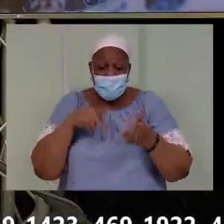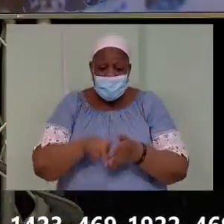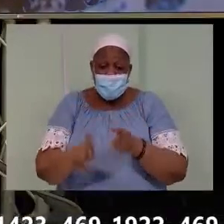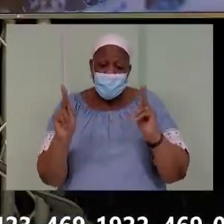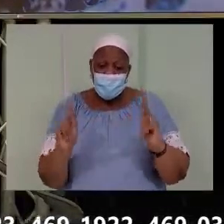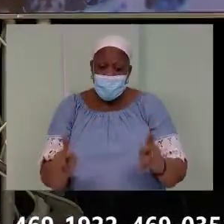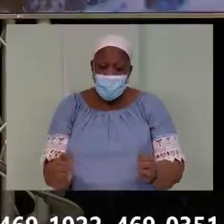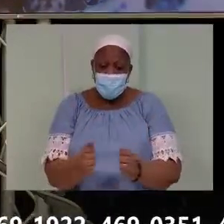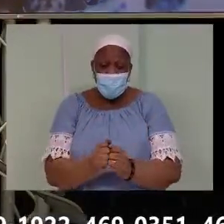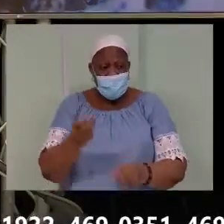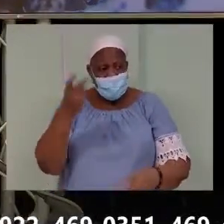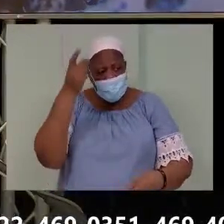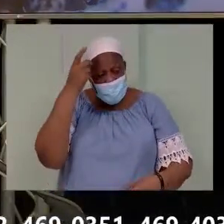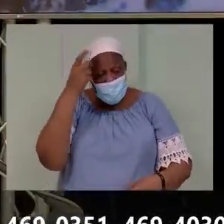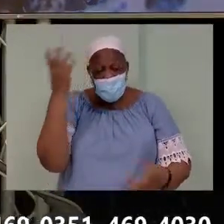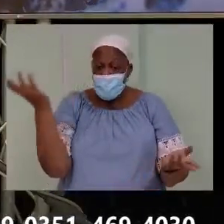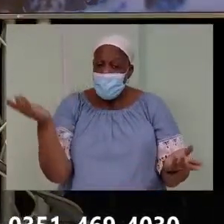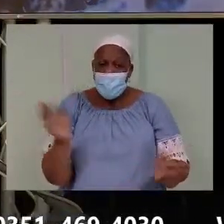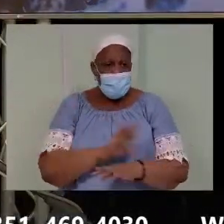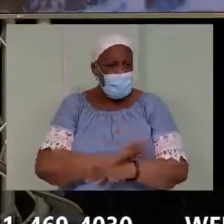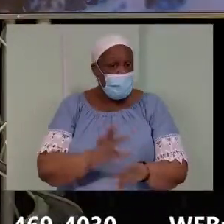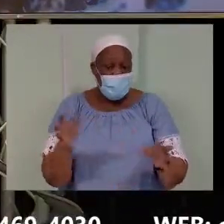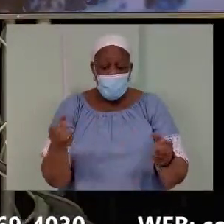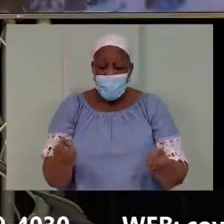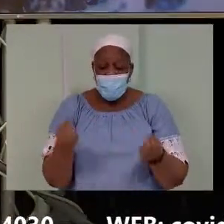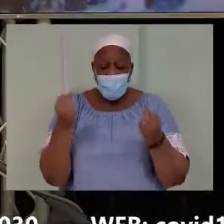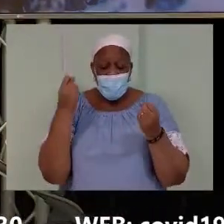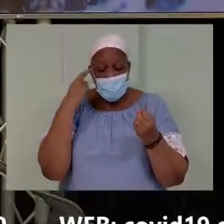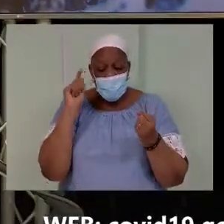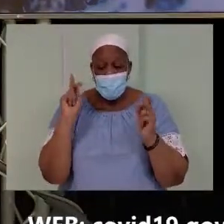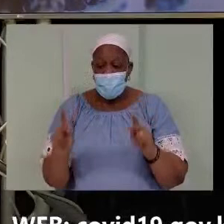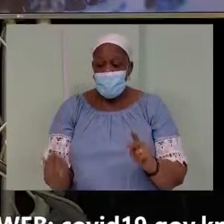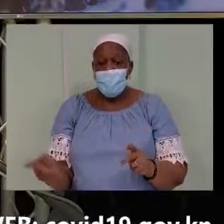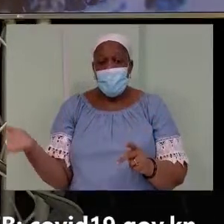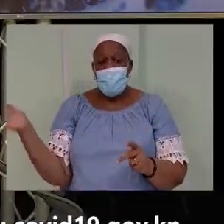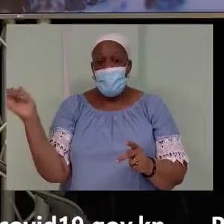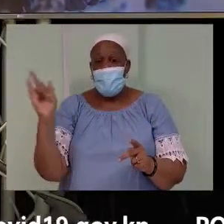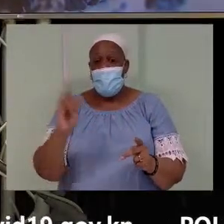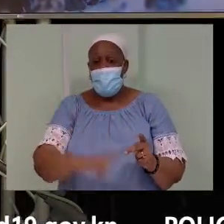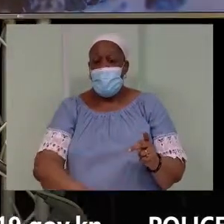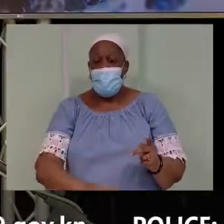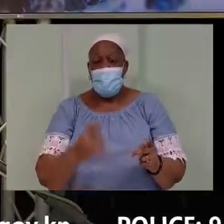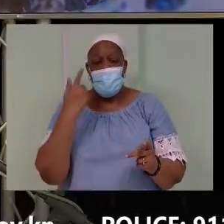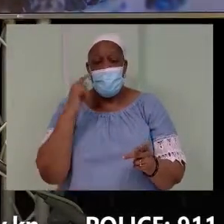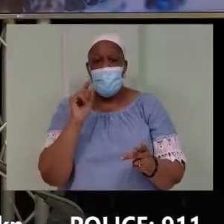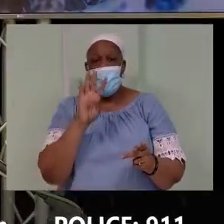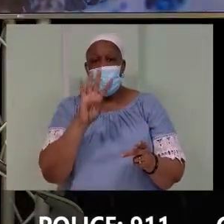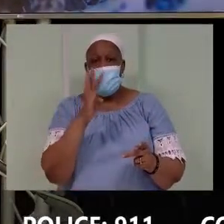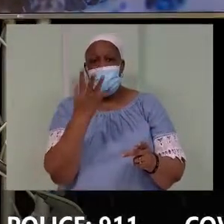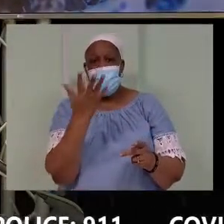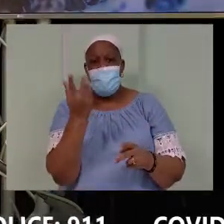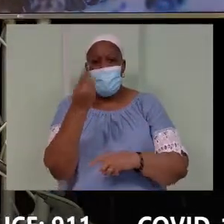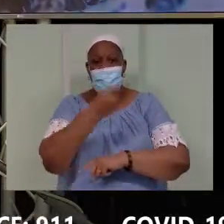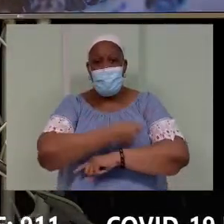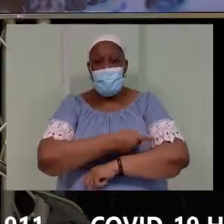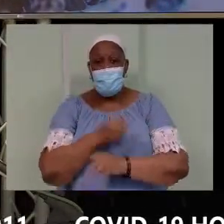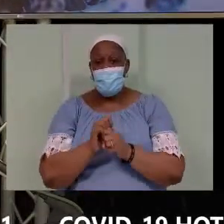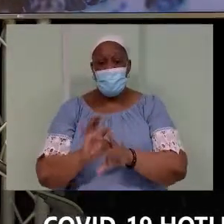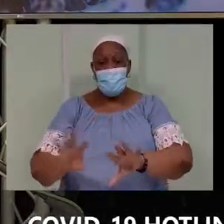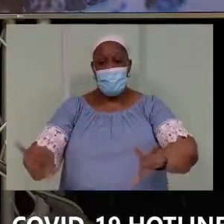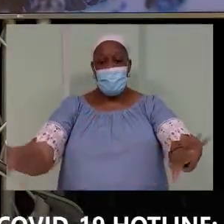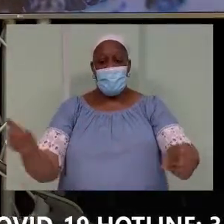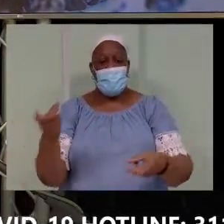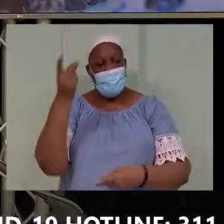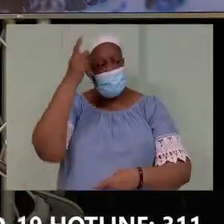anybody on the altar just for somebody to come here for 4 or 5 days and enjoy themselves and then end up spreading the virus.